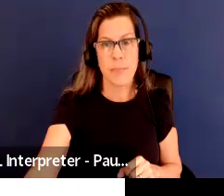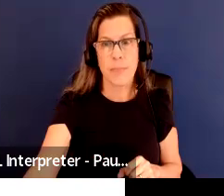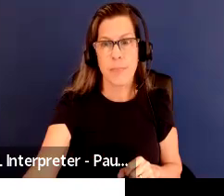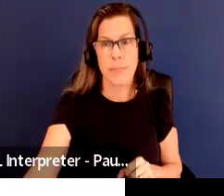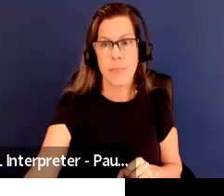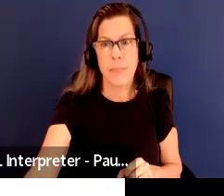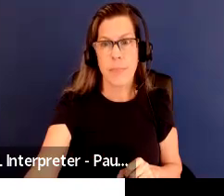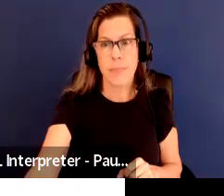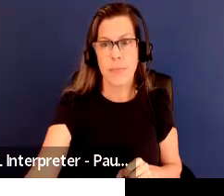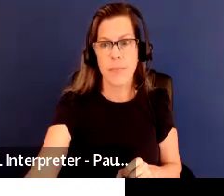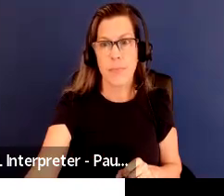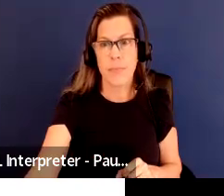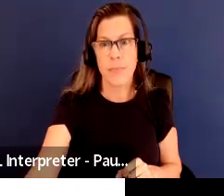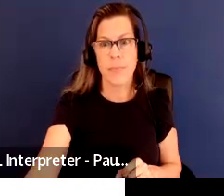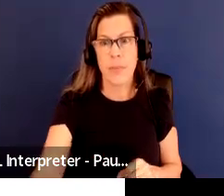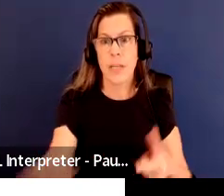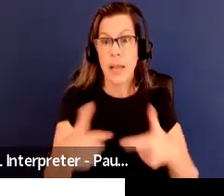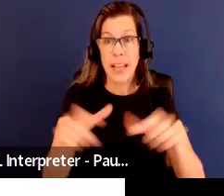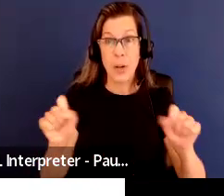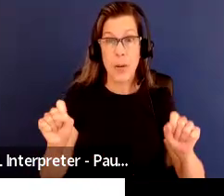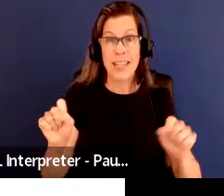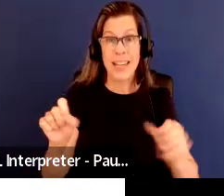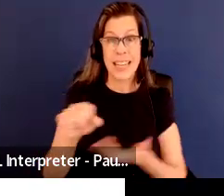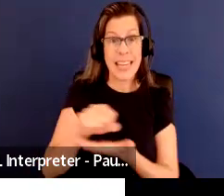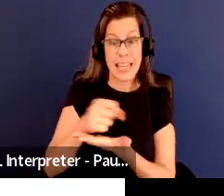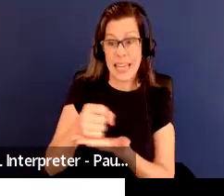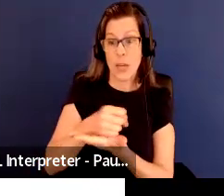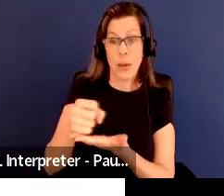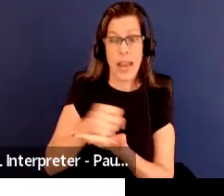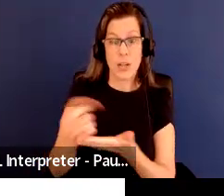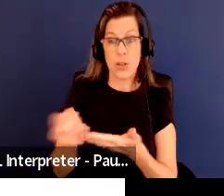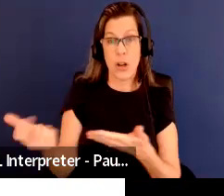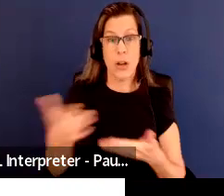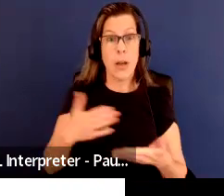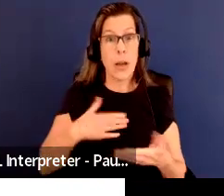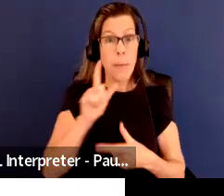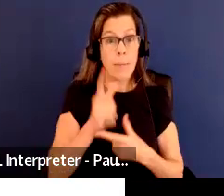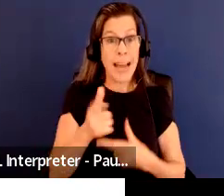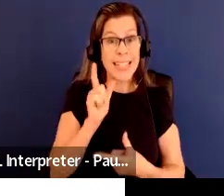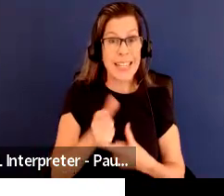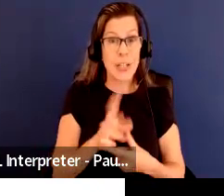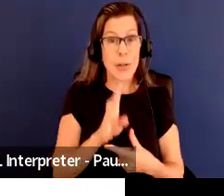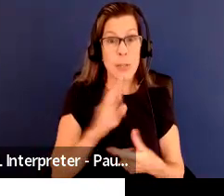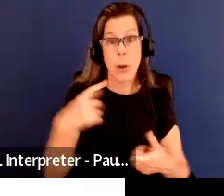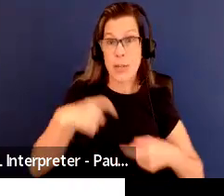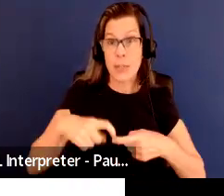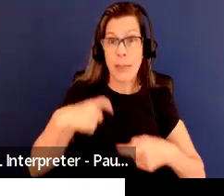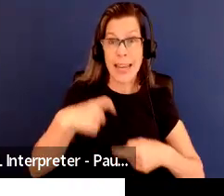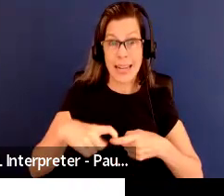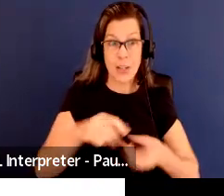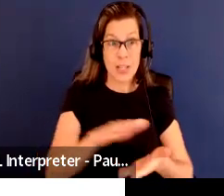linguistic erasure. And my sisters were swatted in school for speaking Spanish in